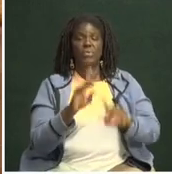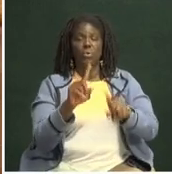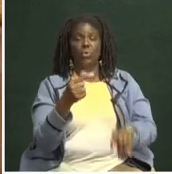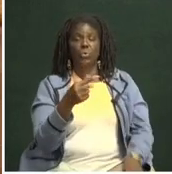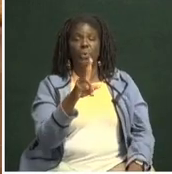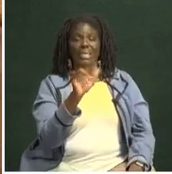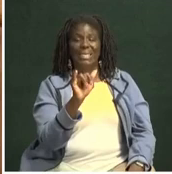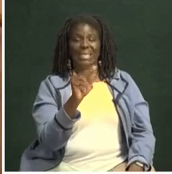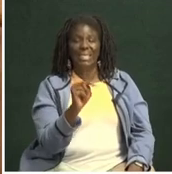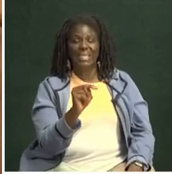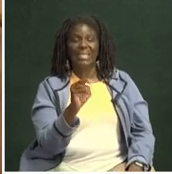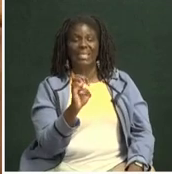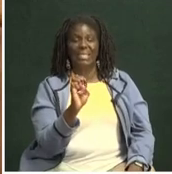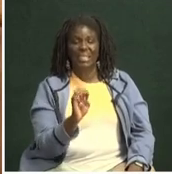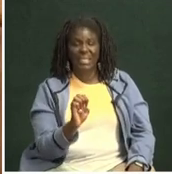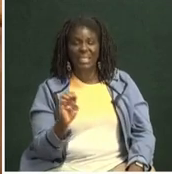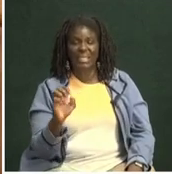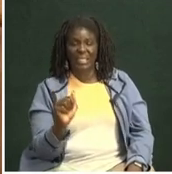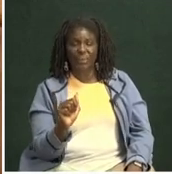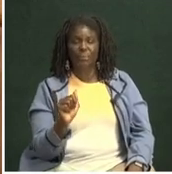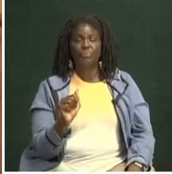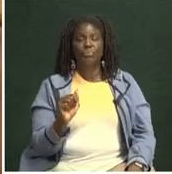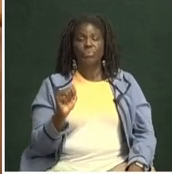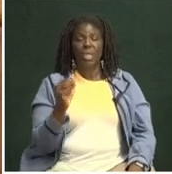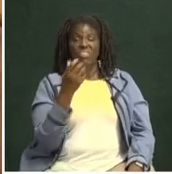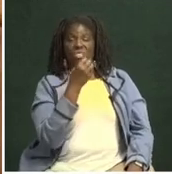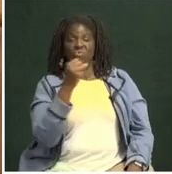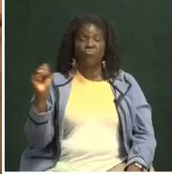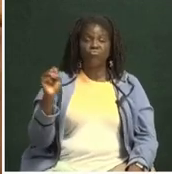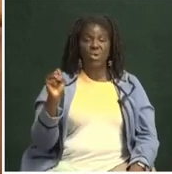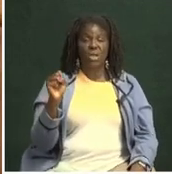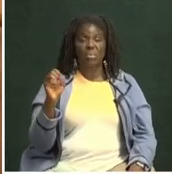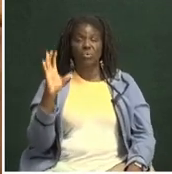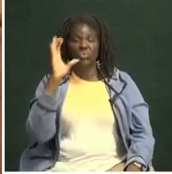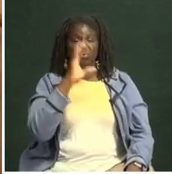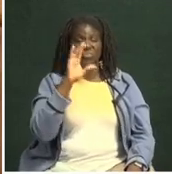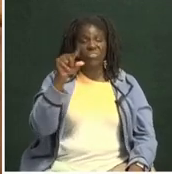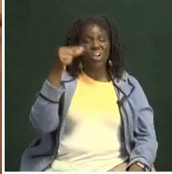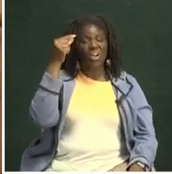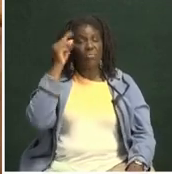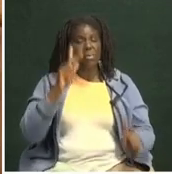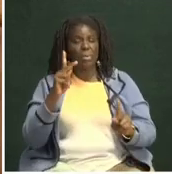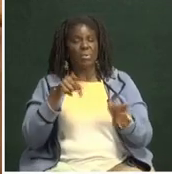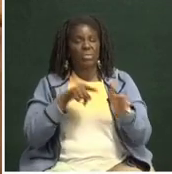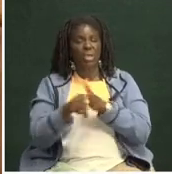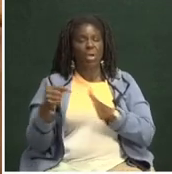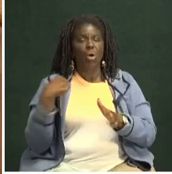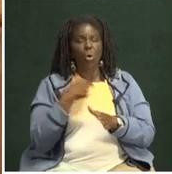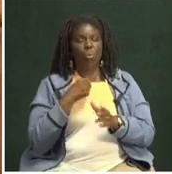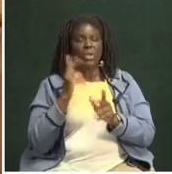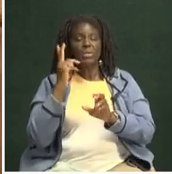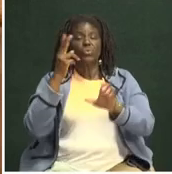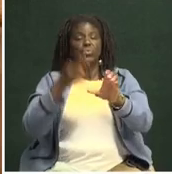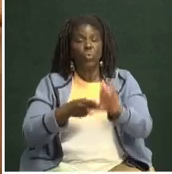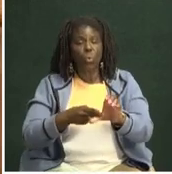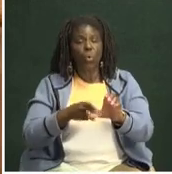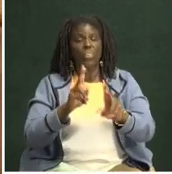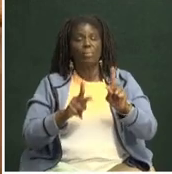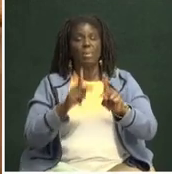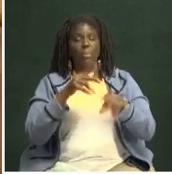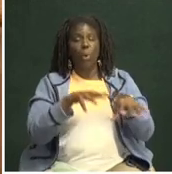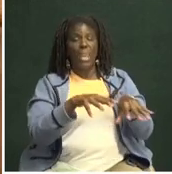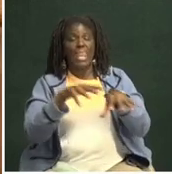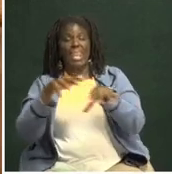father heard that the rebels were looking for government and law enforcement officials to kill, we quickly joined the